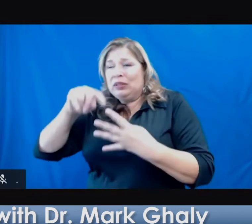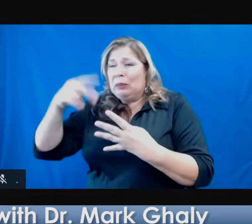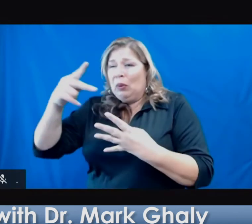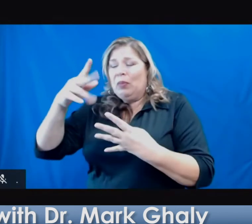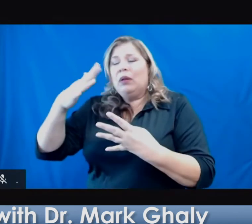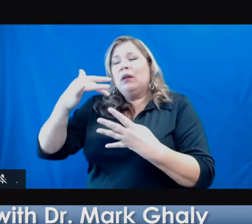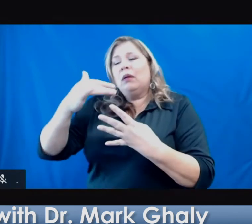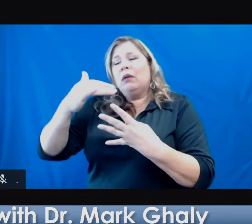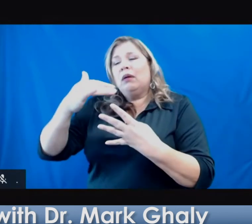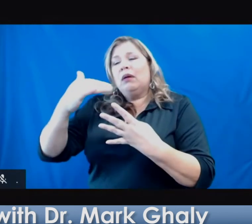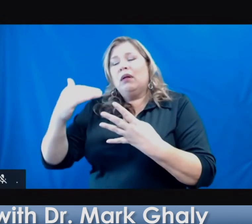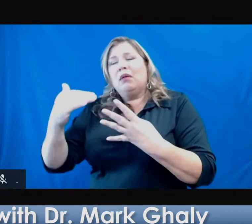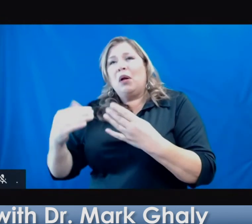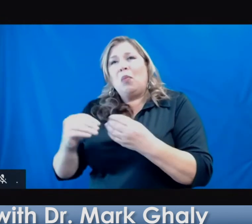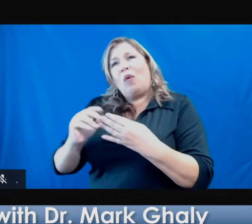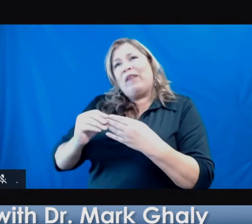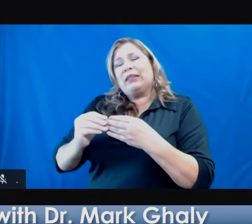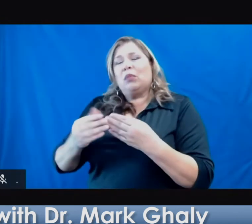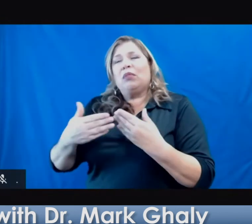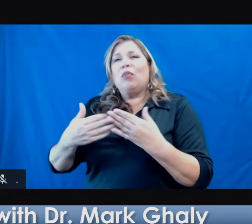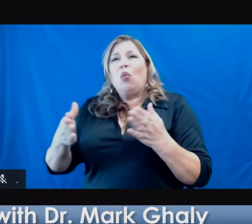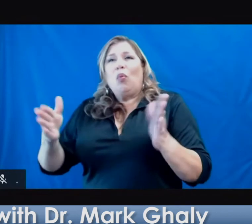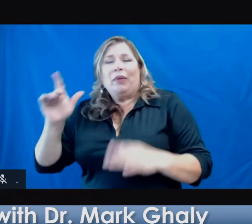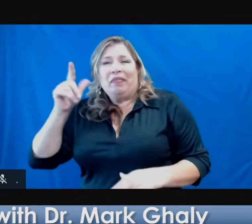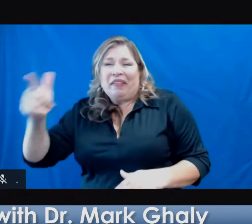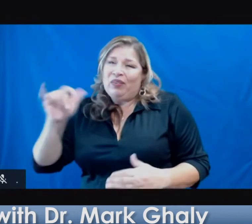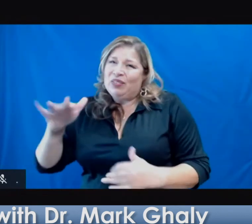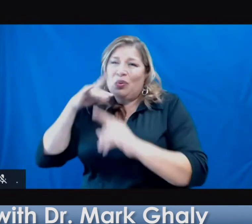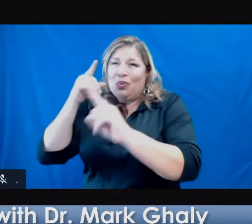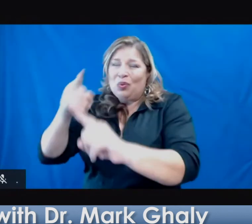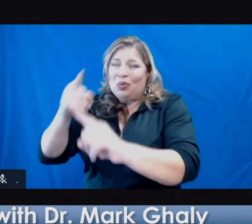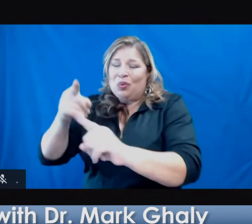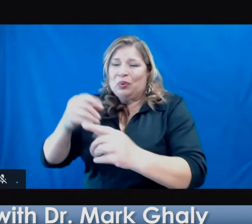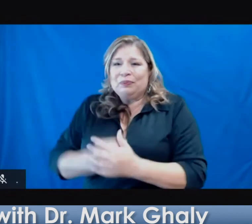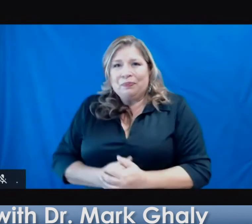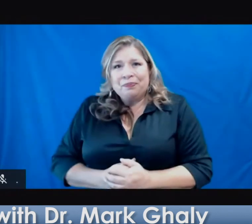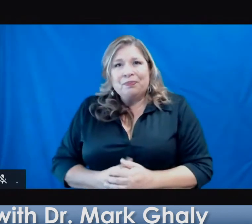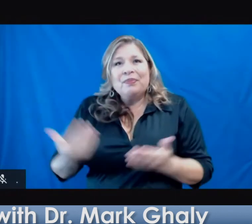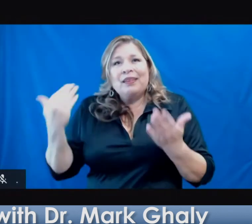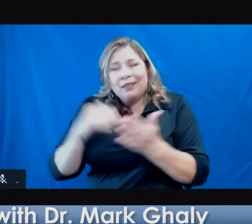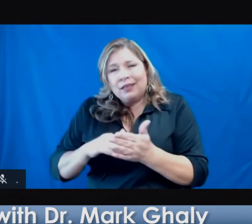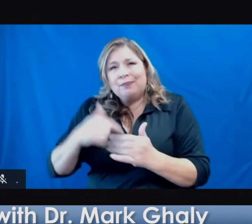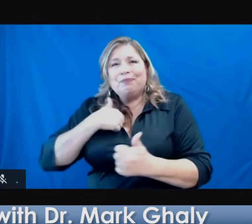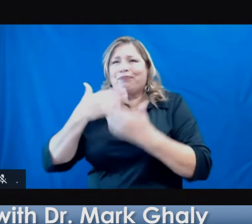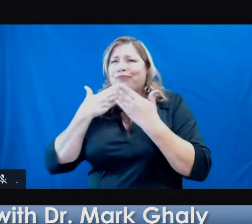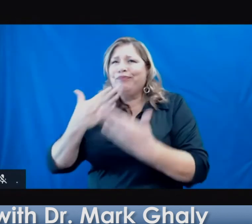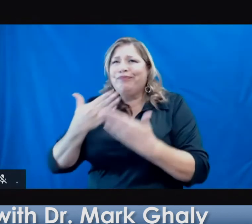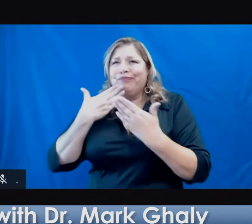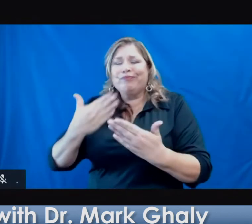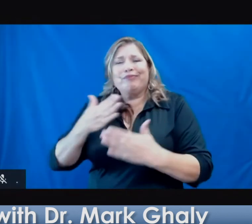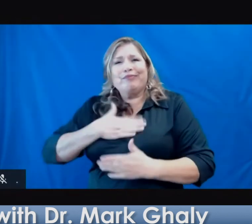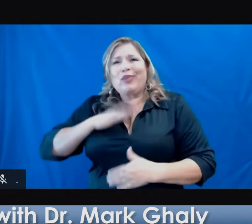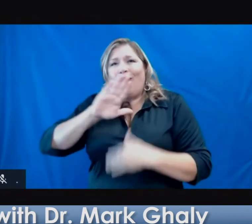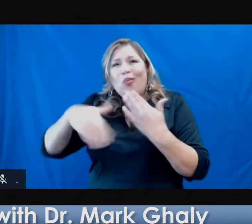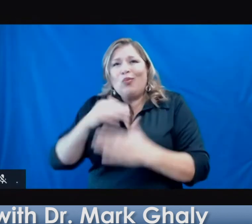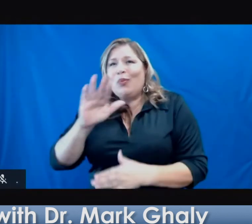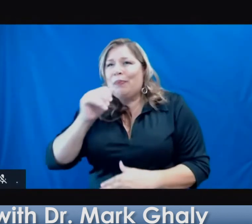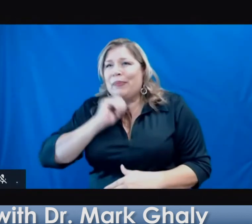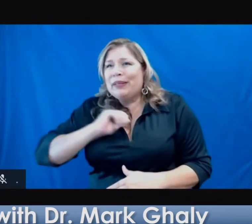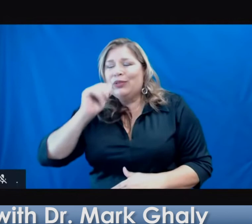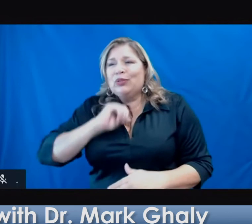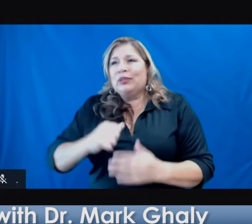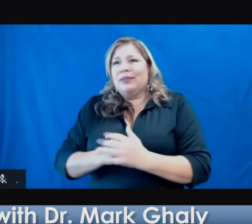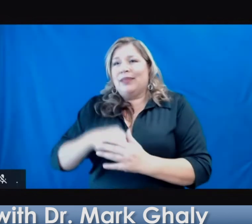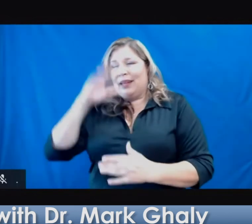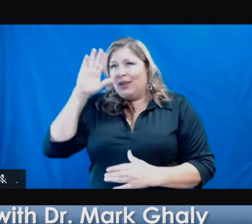restrictive tiers across the state. So again, appreciate all of your patience. You're sitting through a